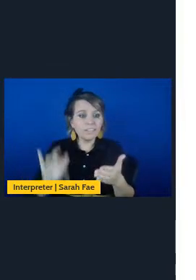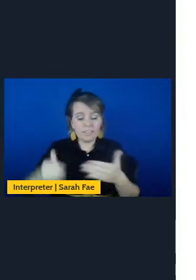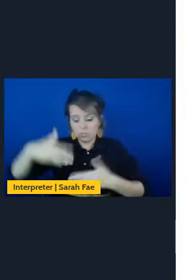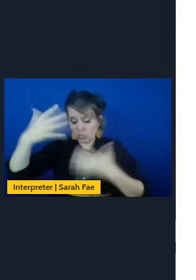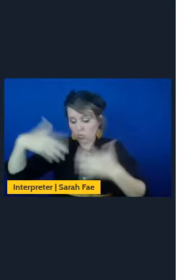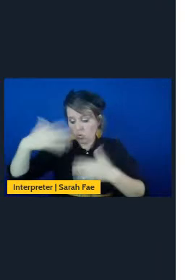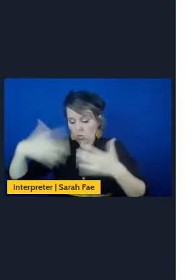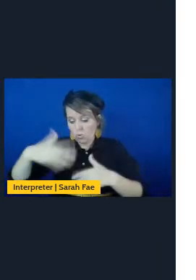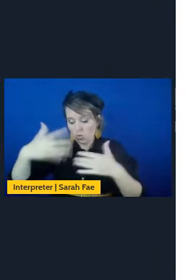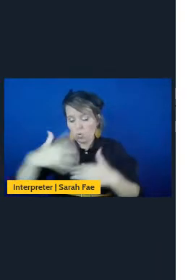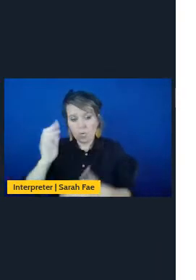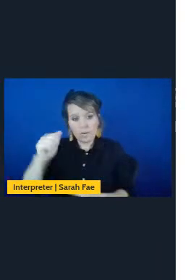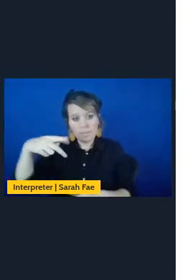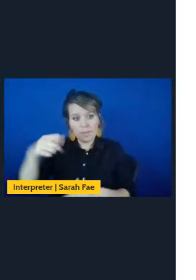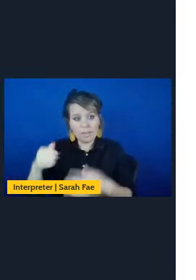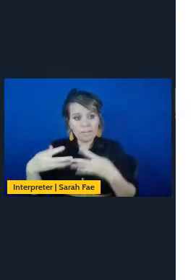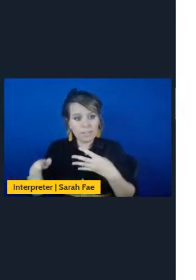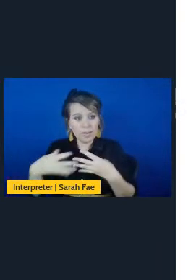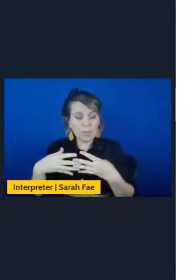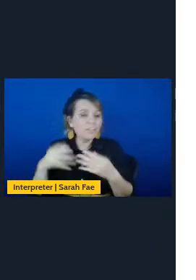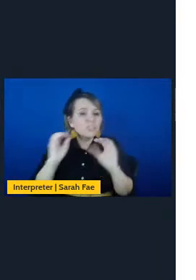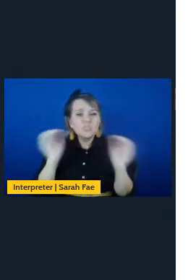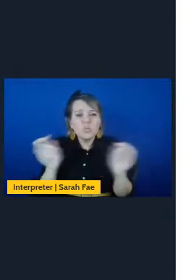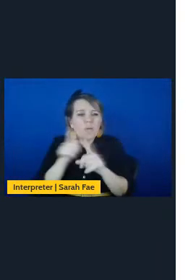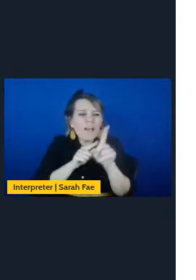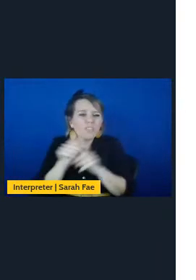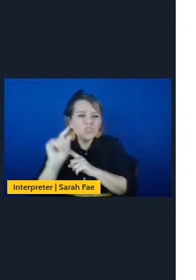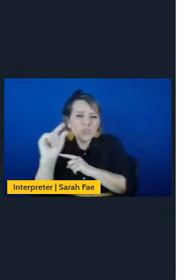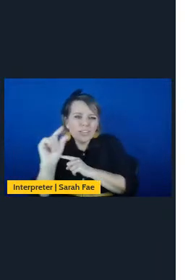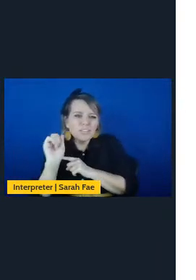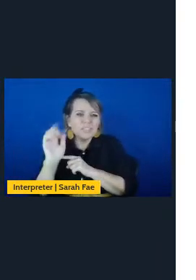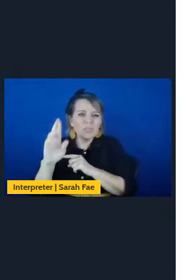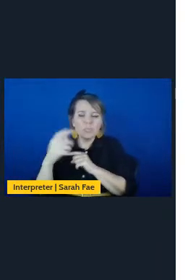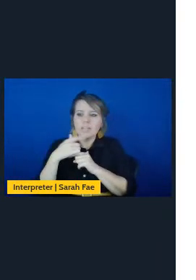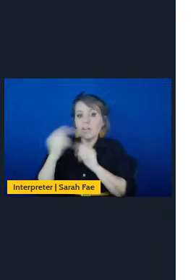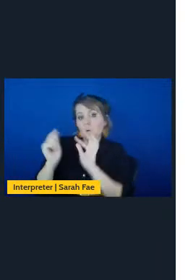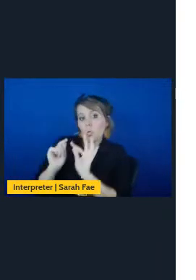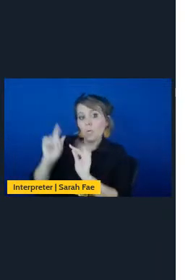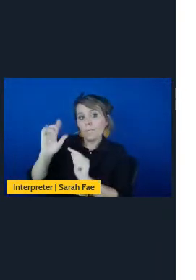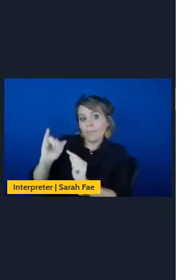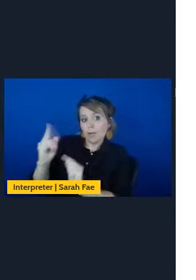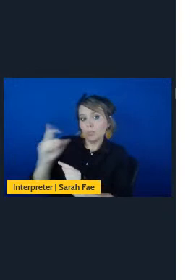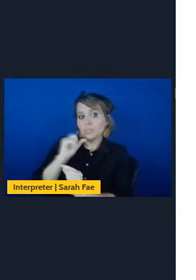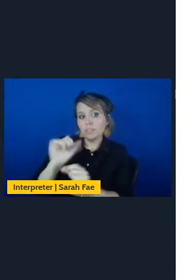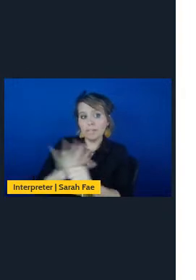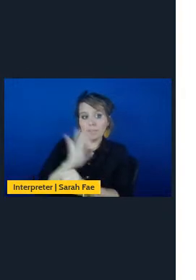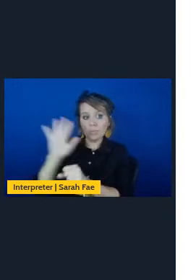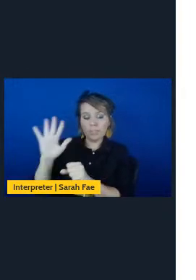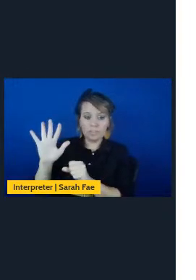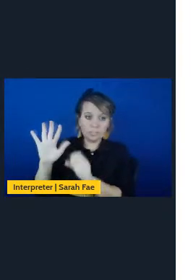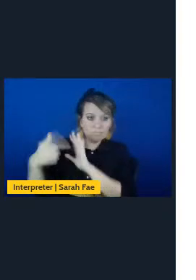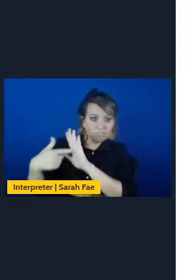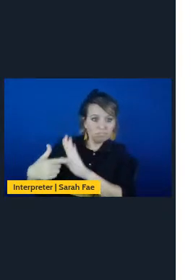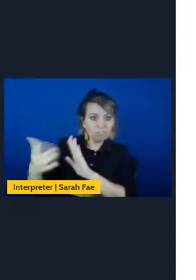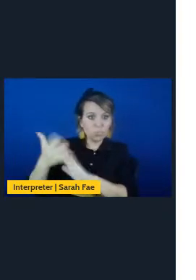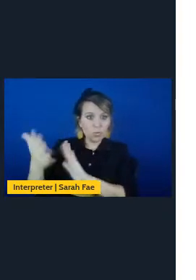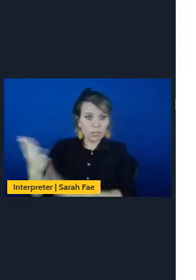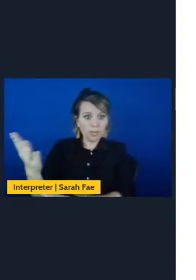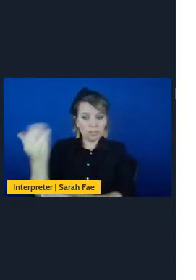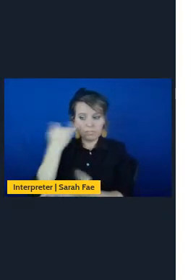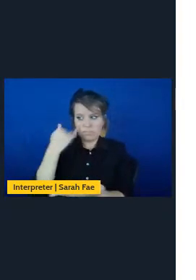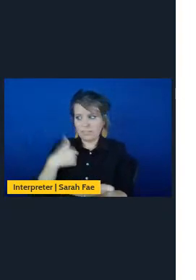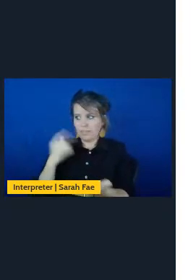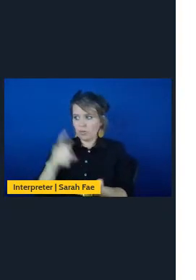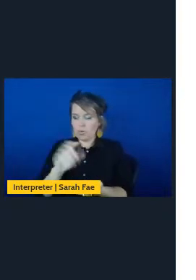API gateway section, there's no asterisk or indication that, oh, this one's not fully featured. Similarly, if I go to the